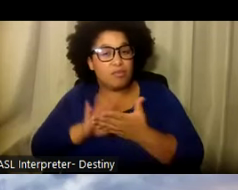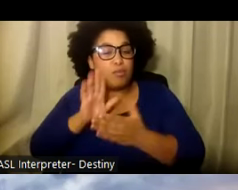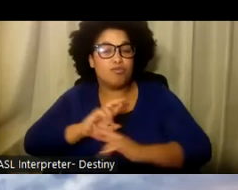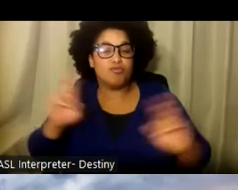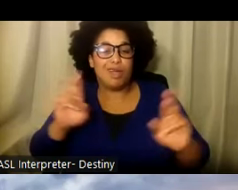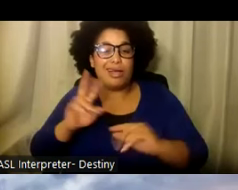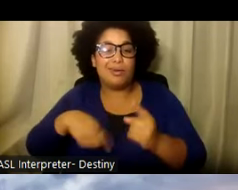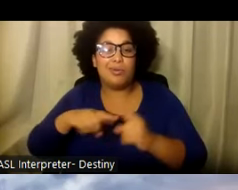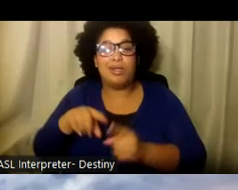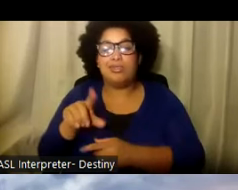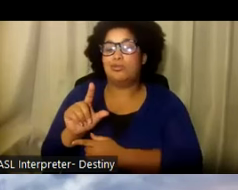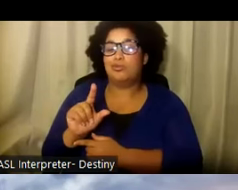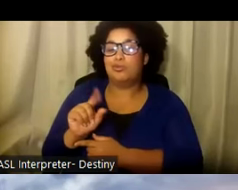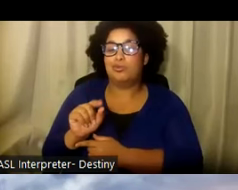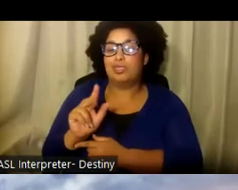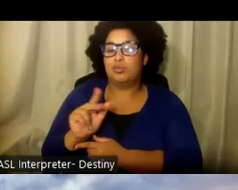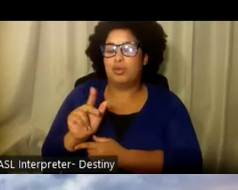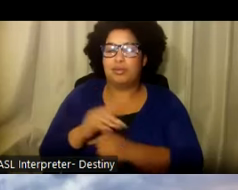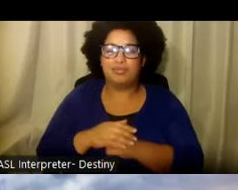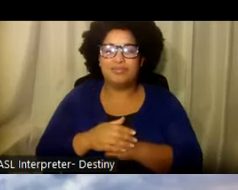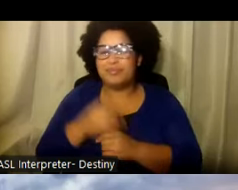2023. Next slide, please.